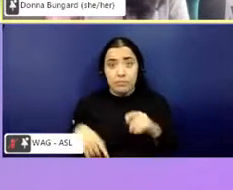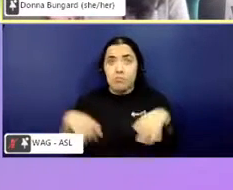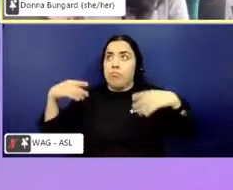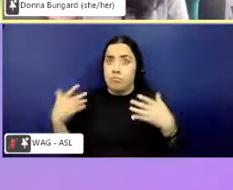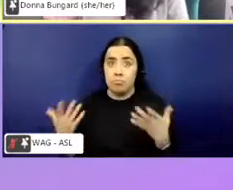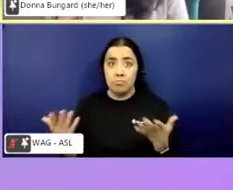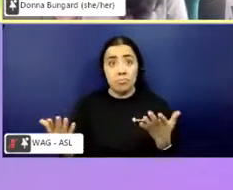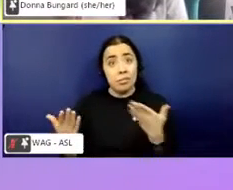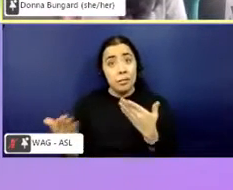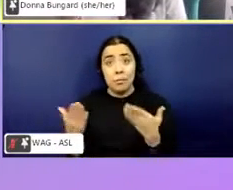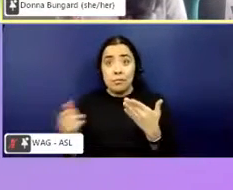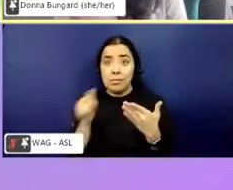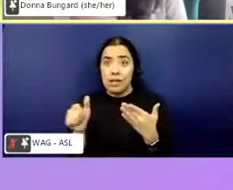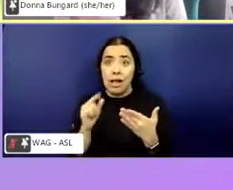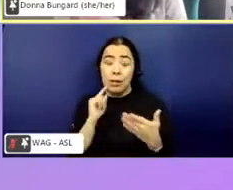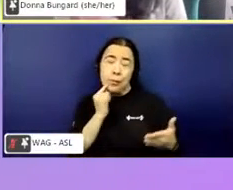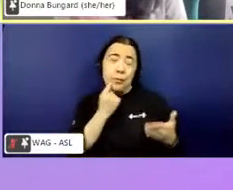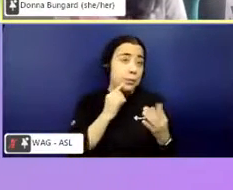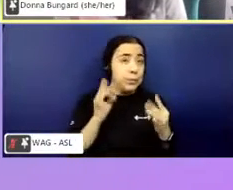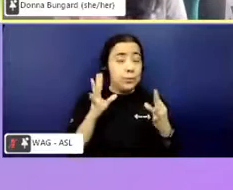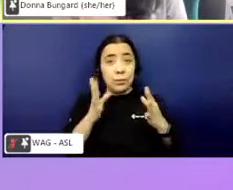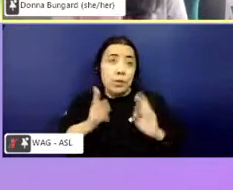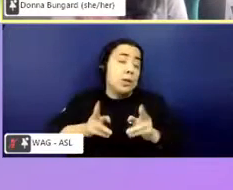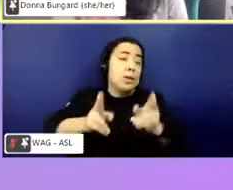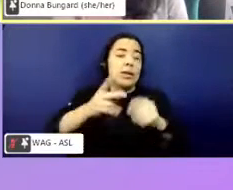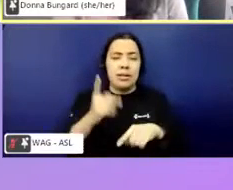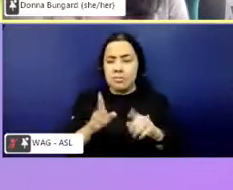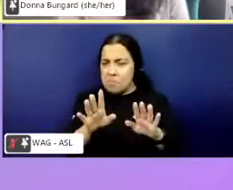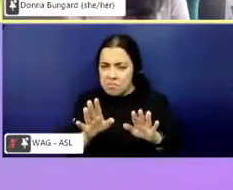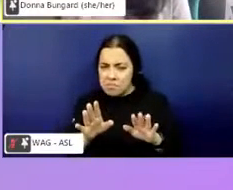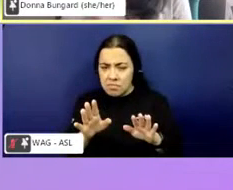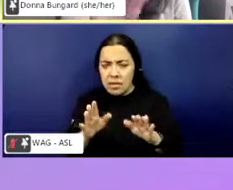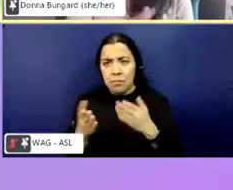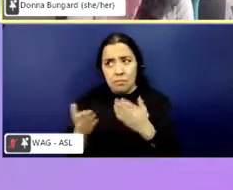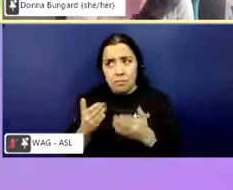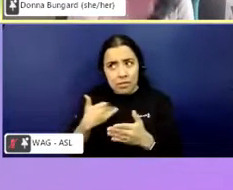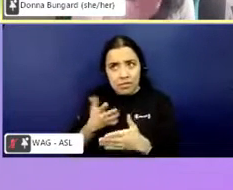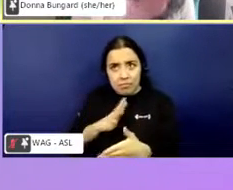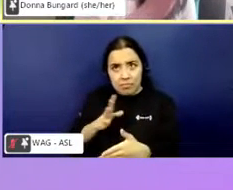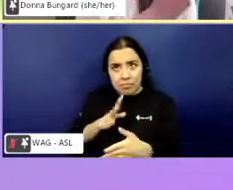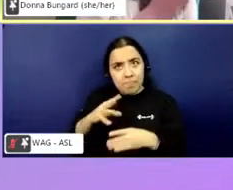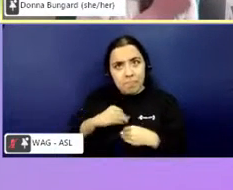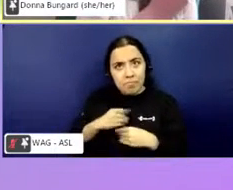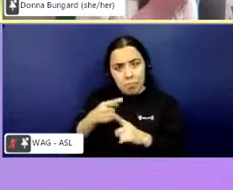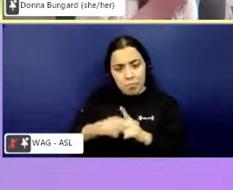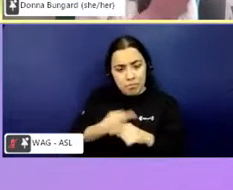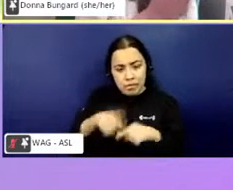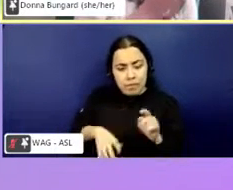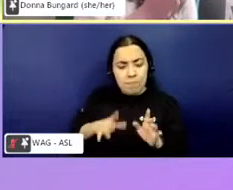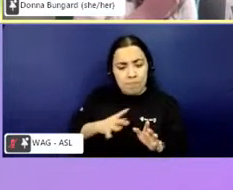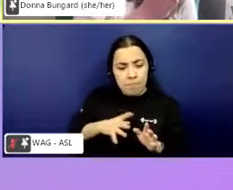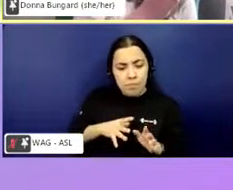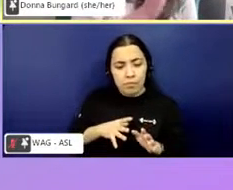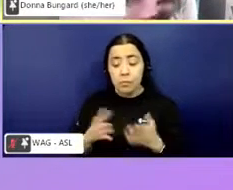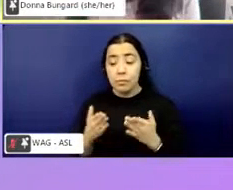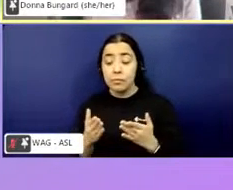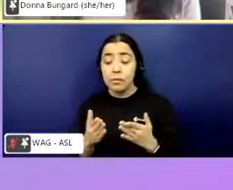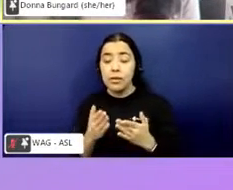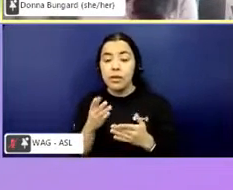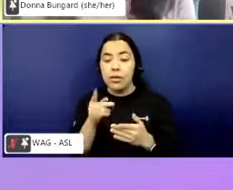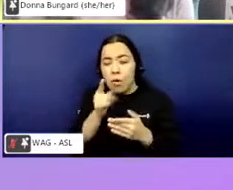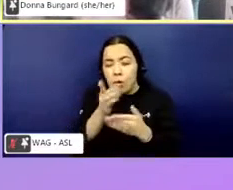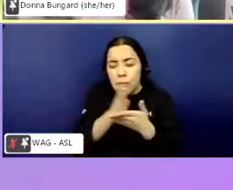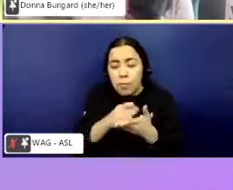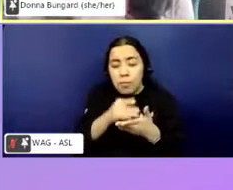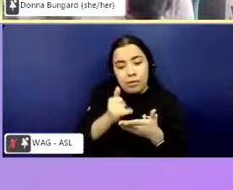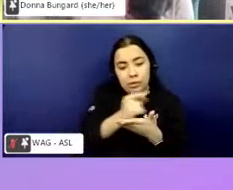maybe it's not mission critical. Maybe that's okay. Maybe, all right, can we just do this piece this week and